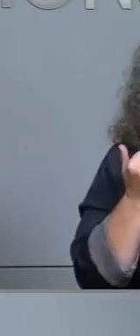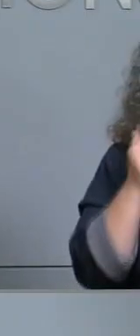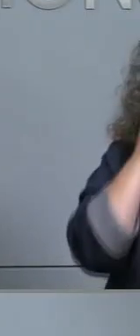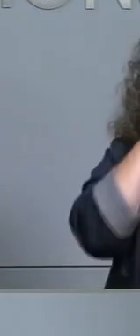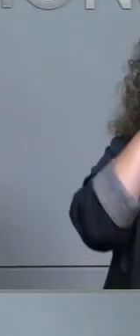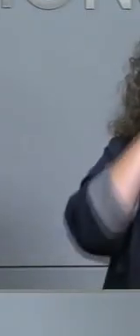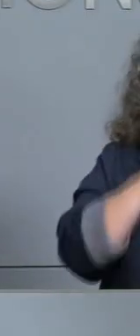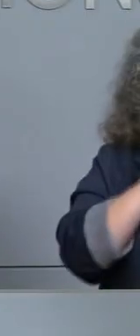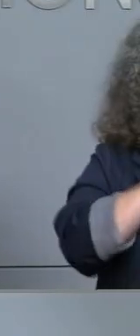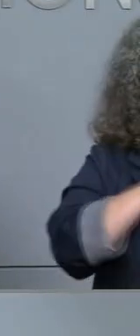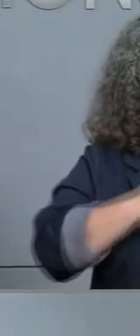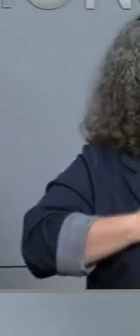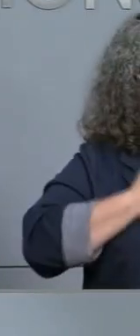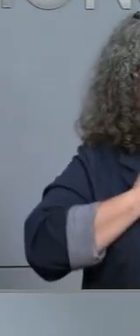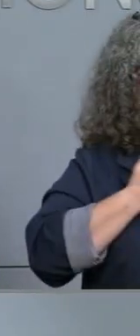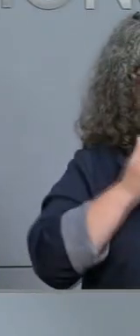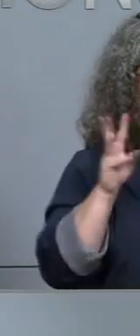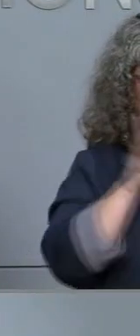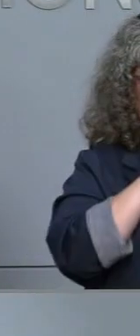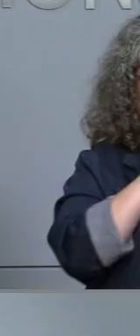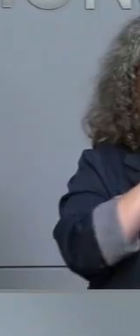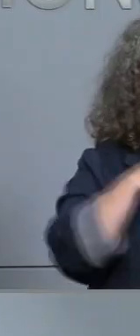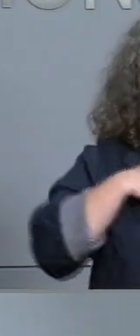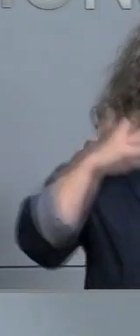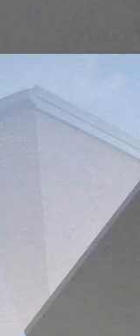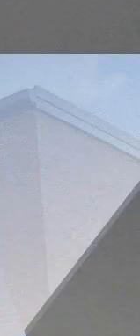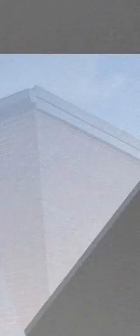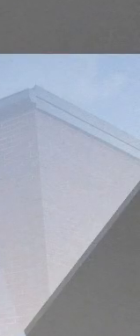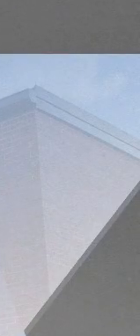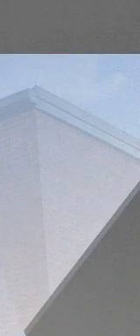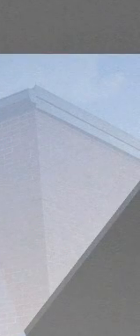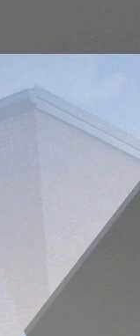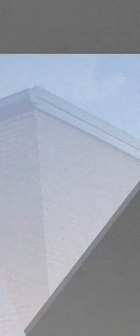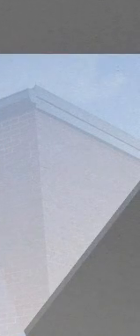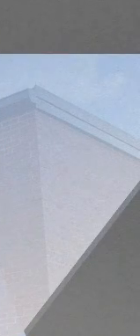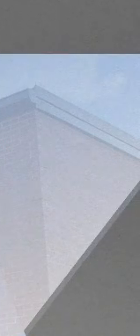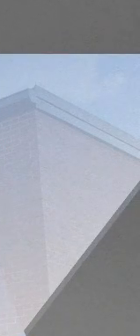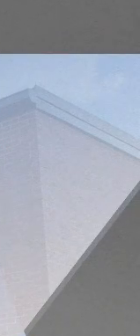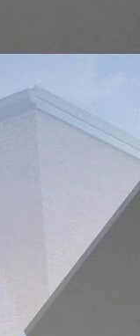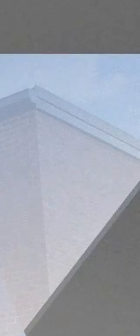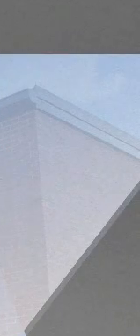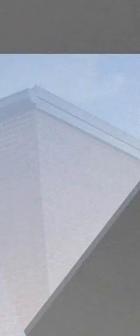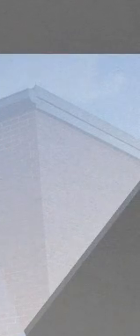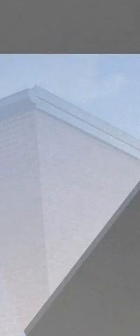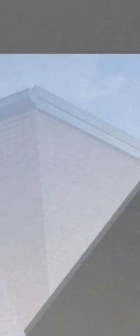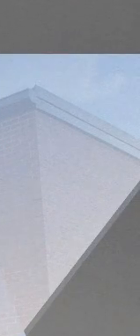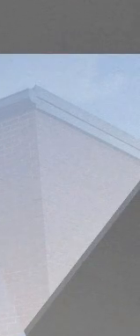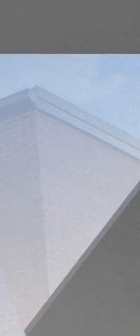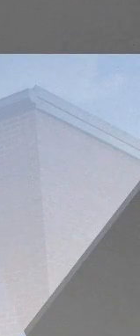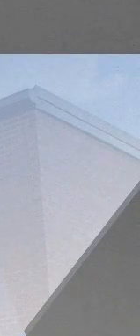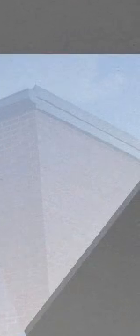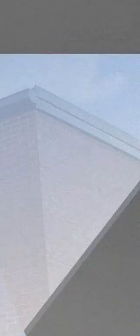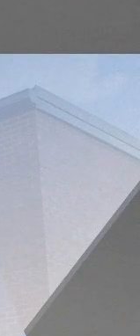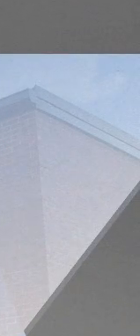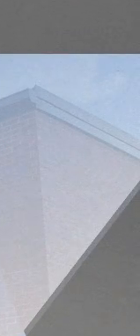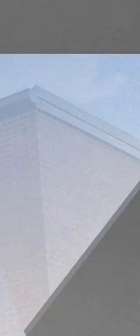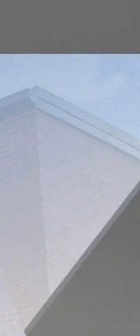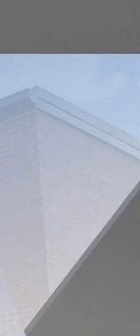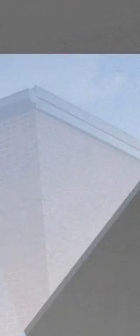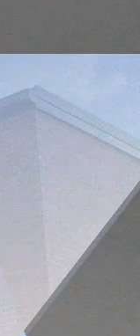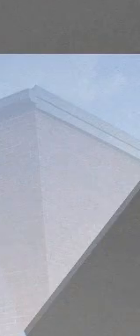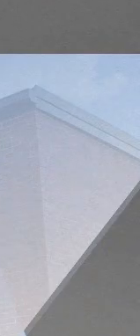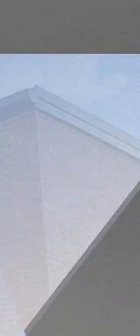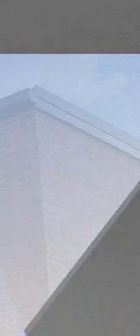western North Carolina, we are here, and we remain with you. And again, those comments are from a press conference in Raleigh this afternoon.